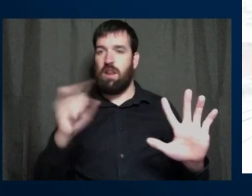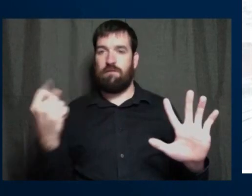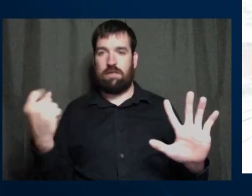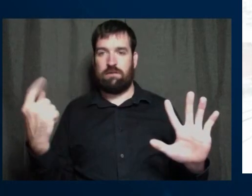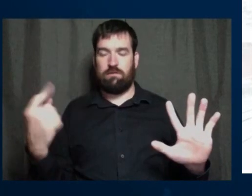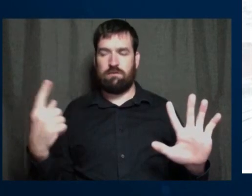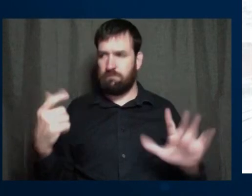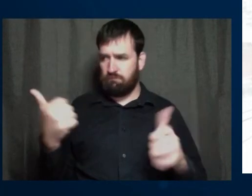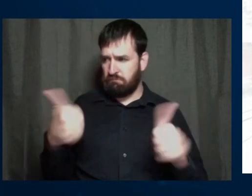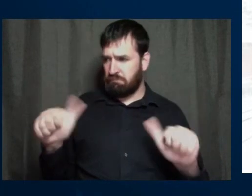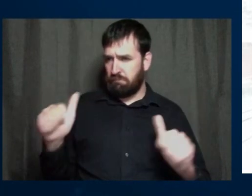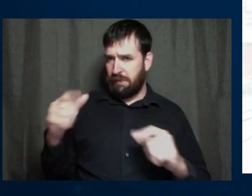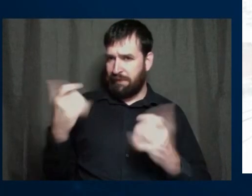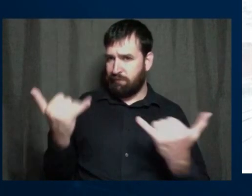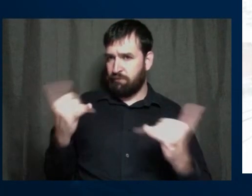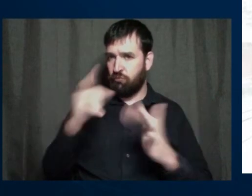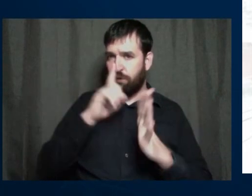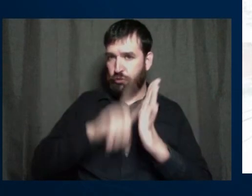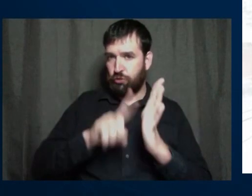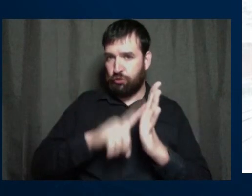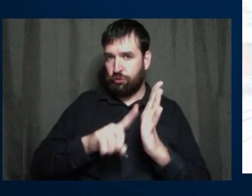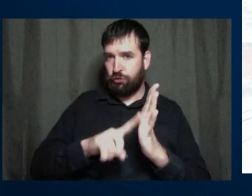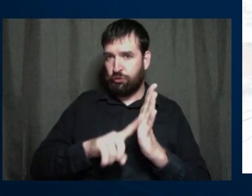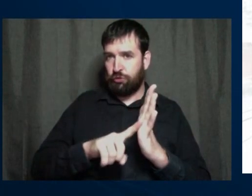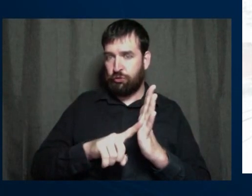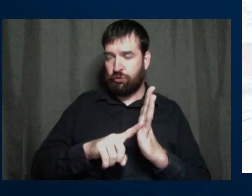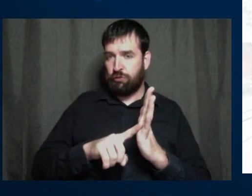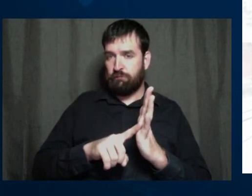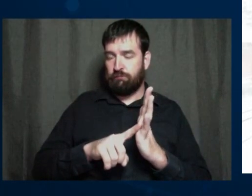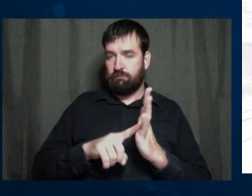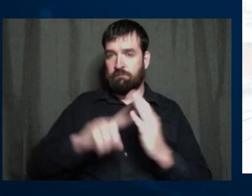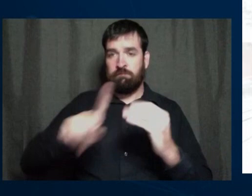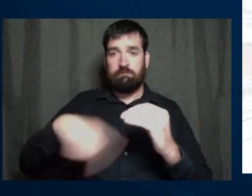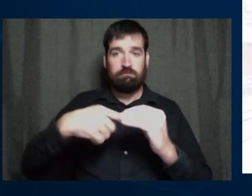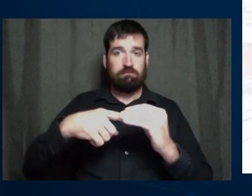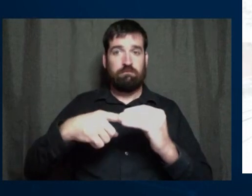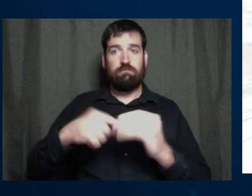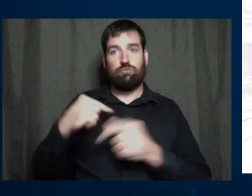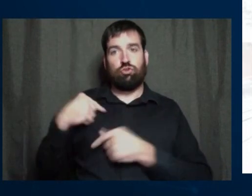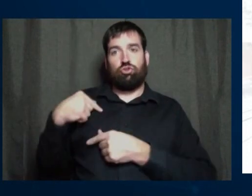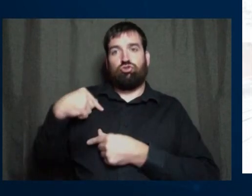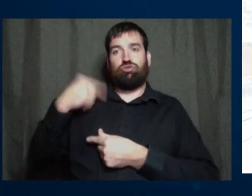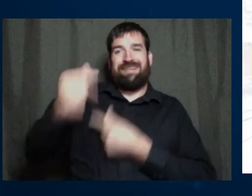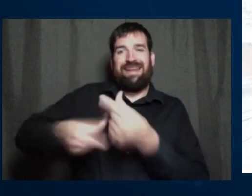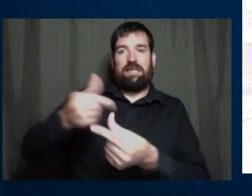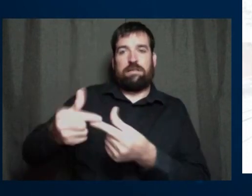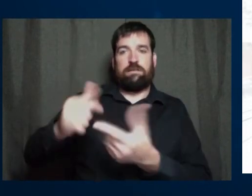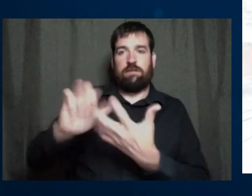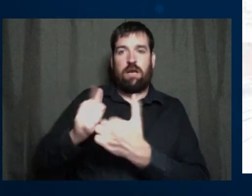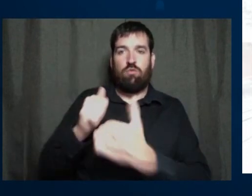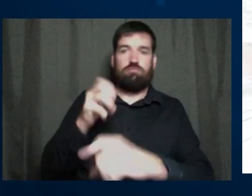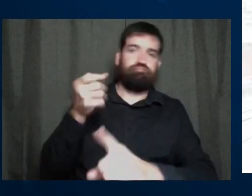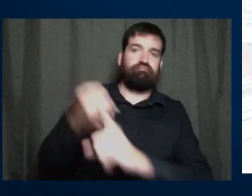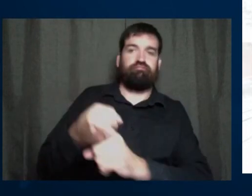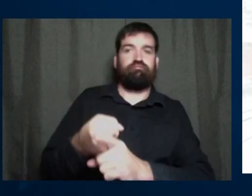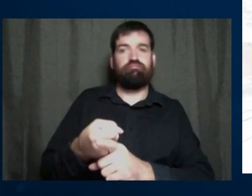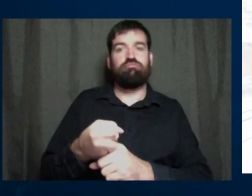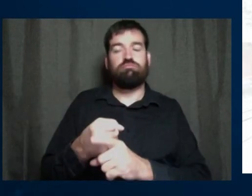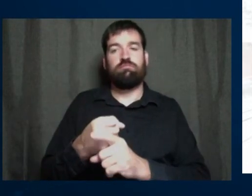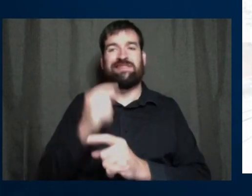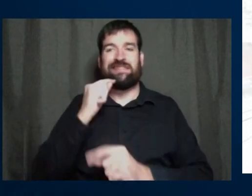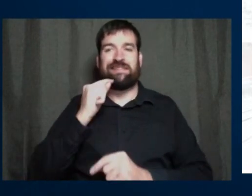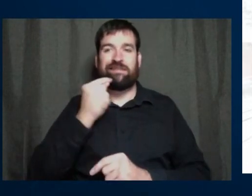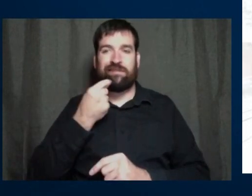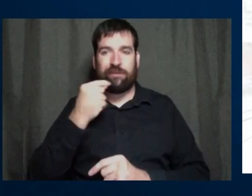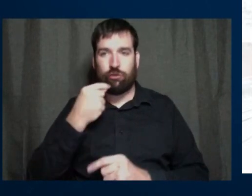current research that we know about, any learnings about the role that genetics plays in the severity of COVID patients